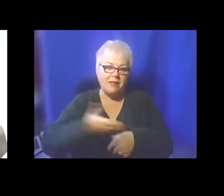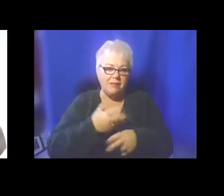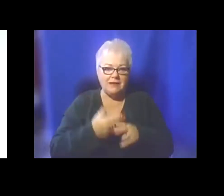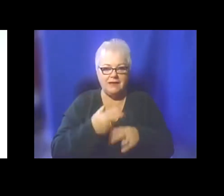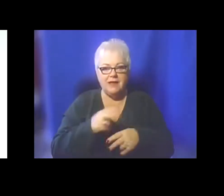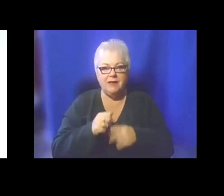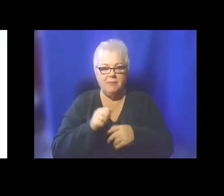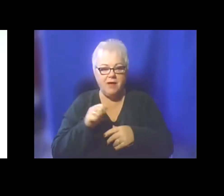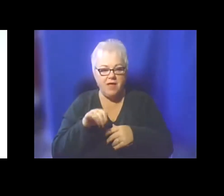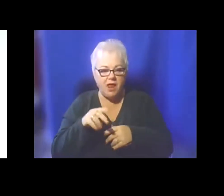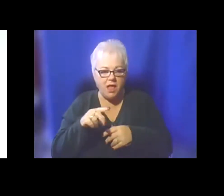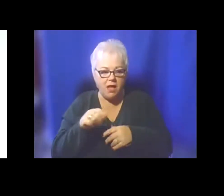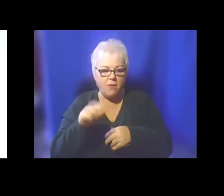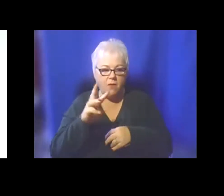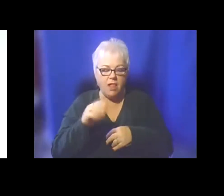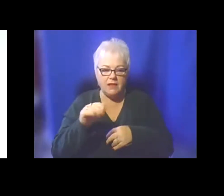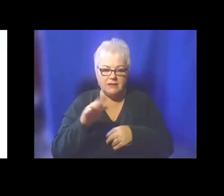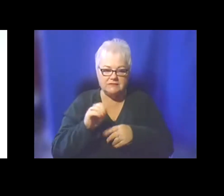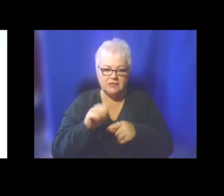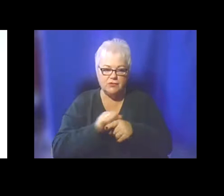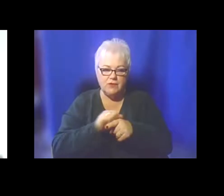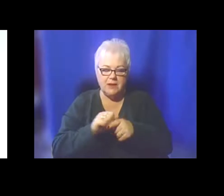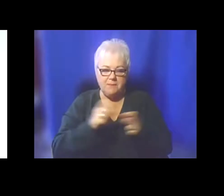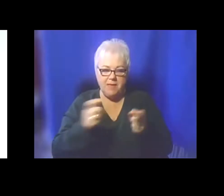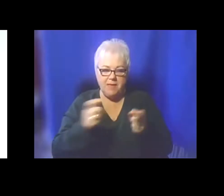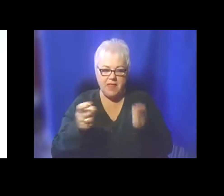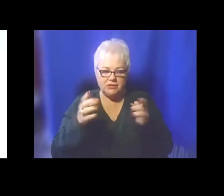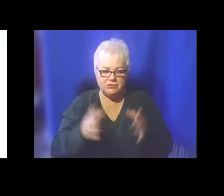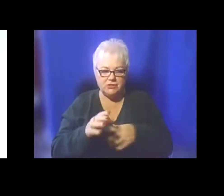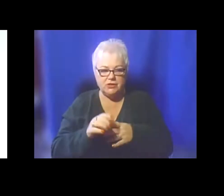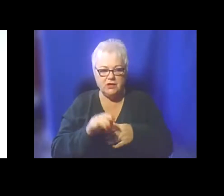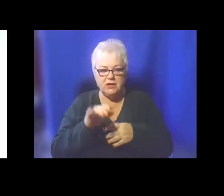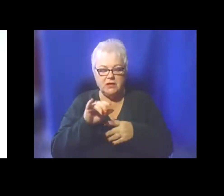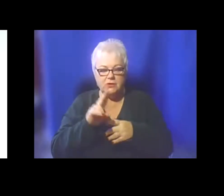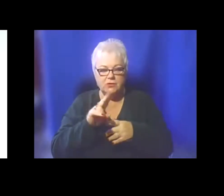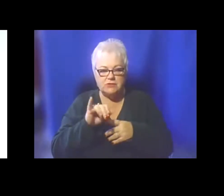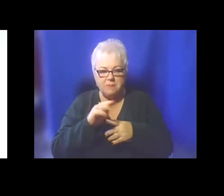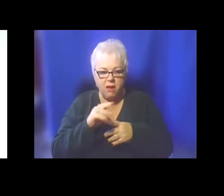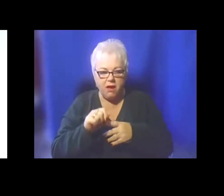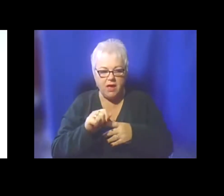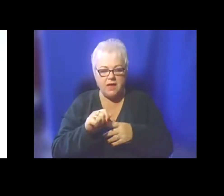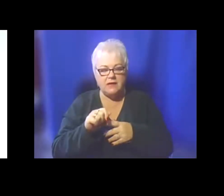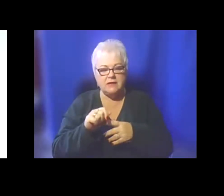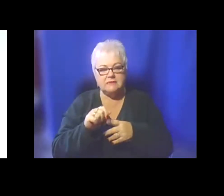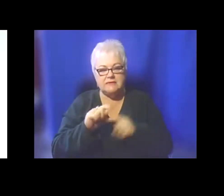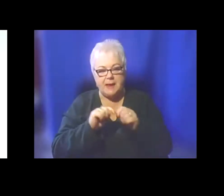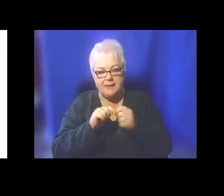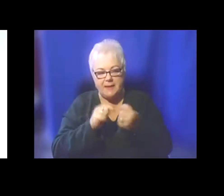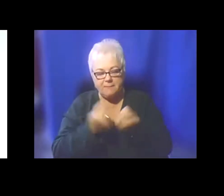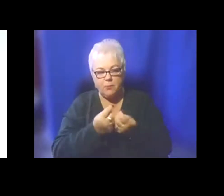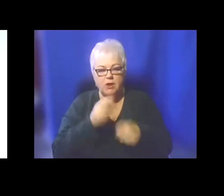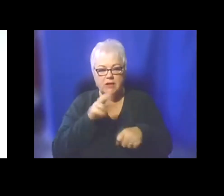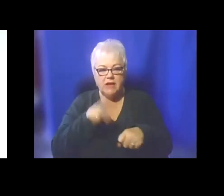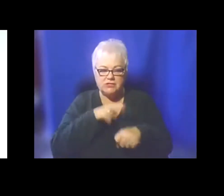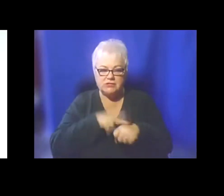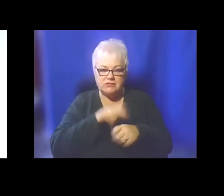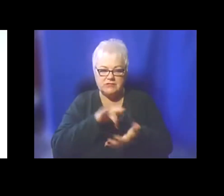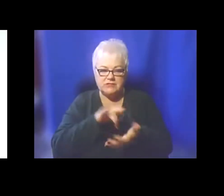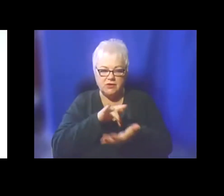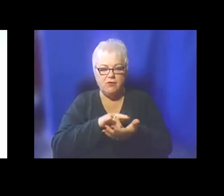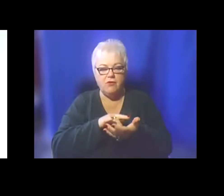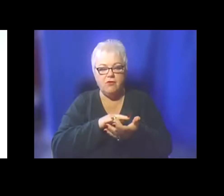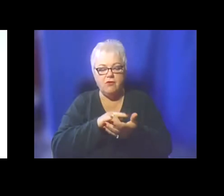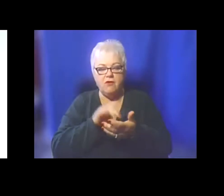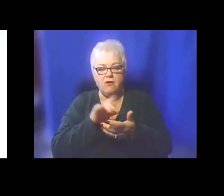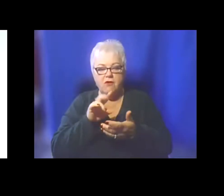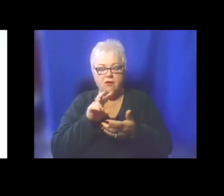Ayana Wallace, and I am the training manager with the Ujima Inc. team. Ujima, we are the National Center on Violence Against